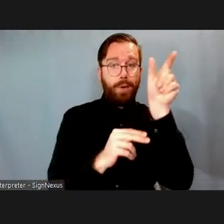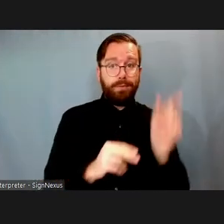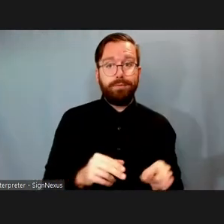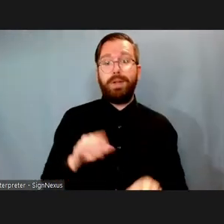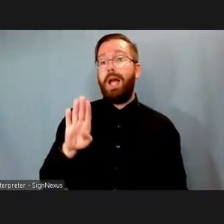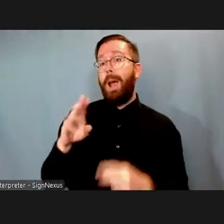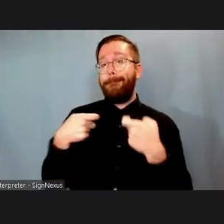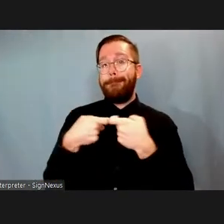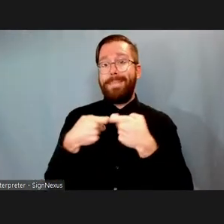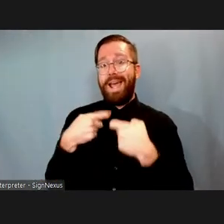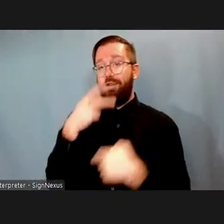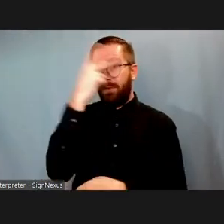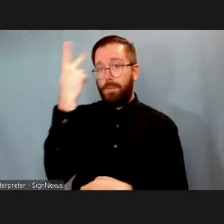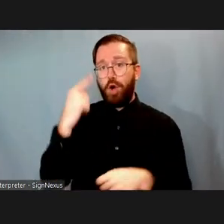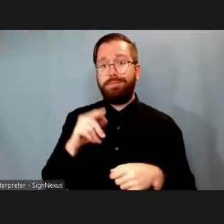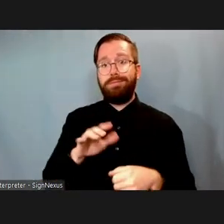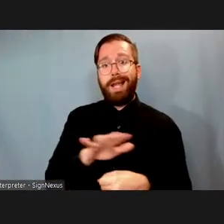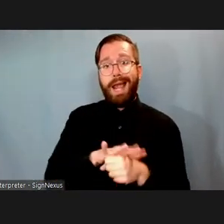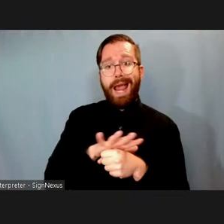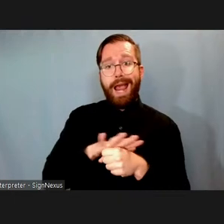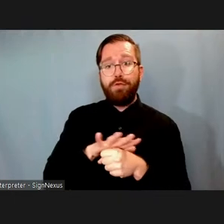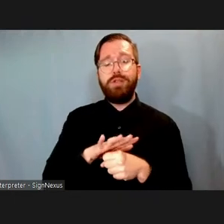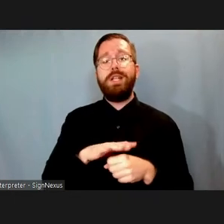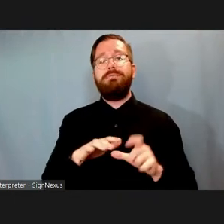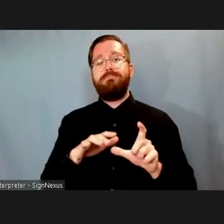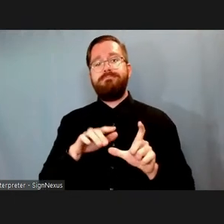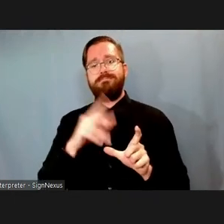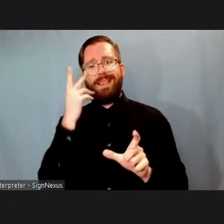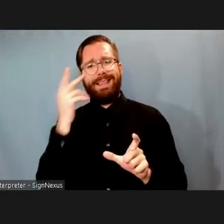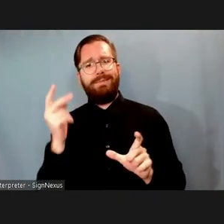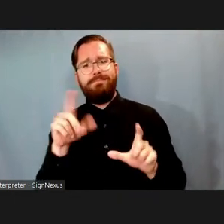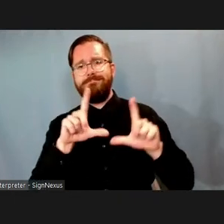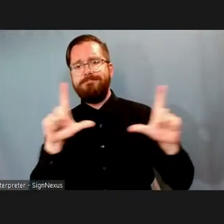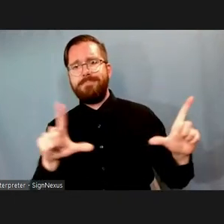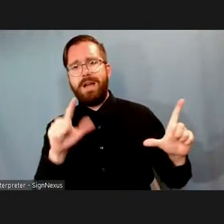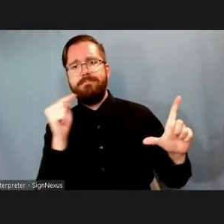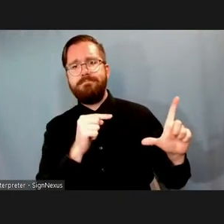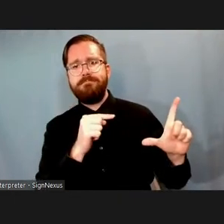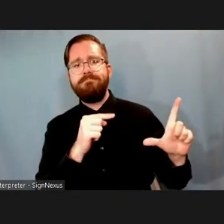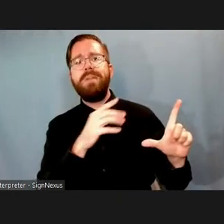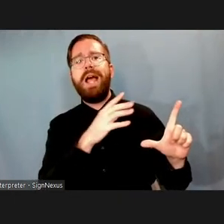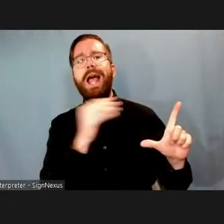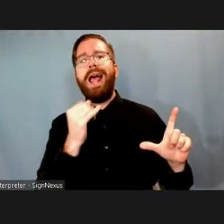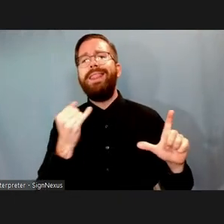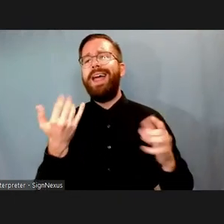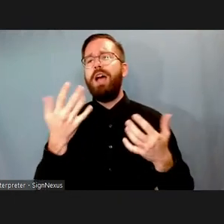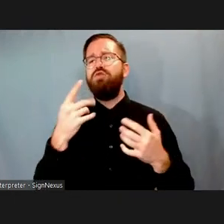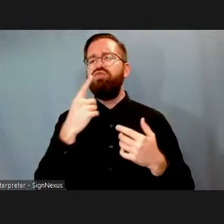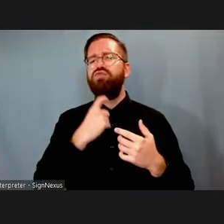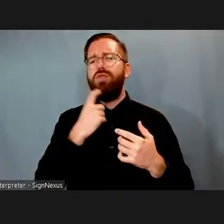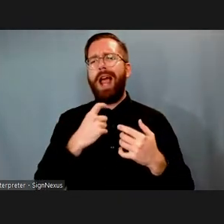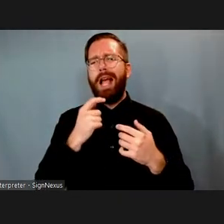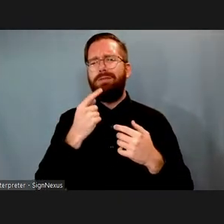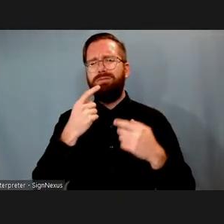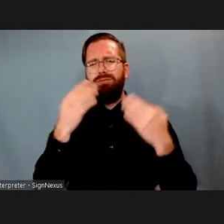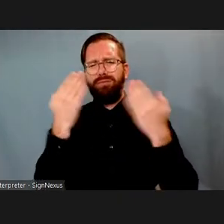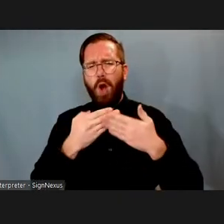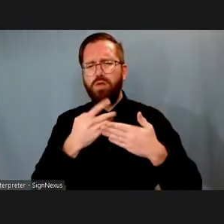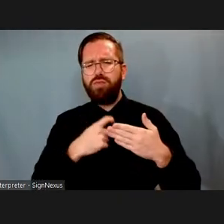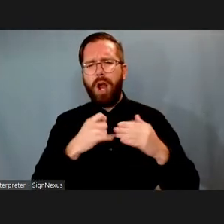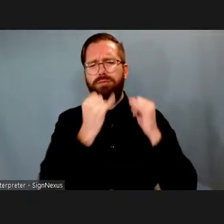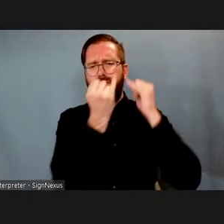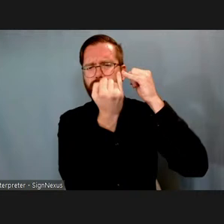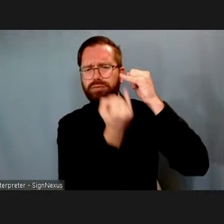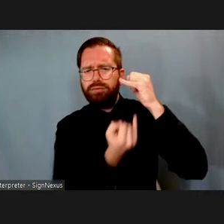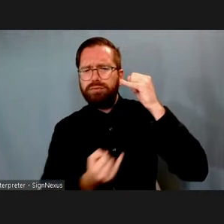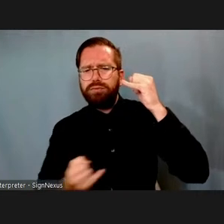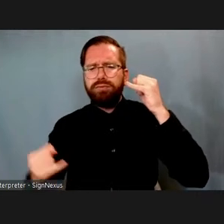of the hugh l carey tunnel connecting to west street in essence the dark red line along the edges of the orange area on the map to the right would